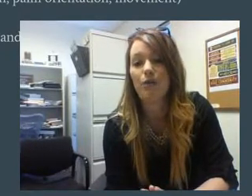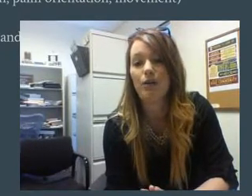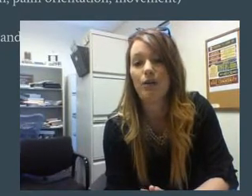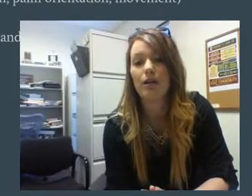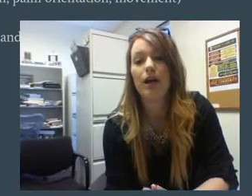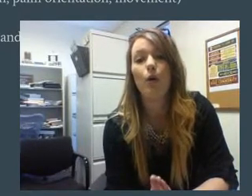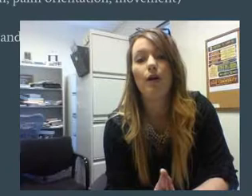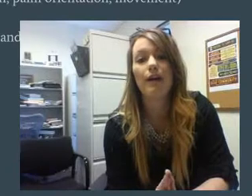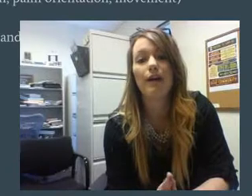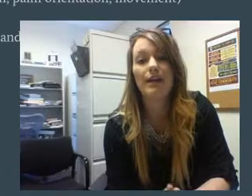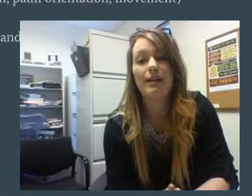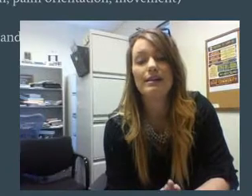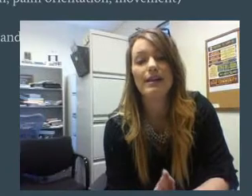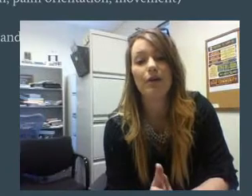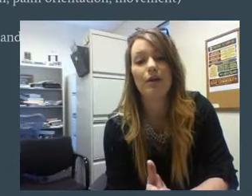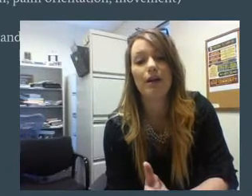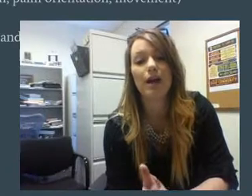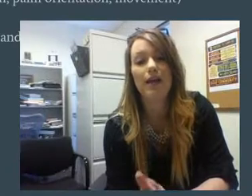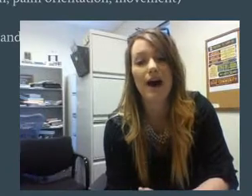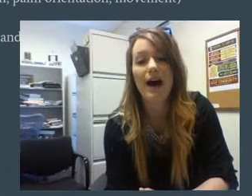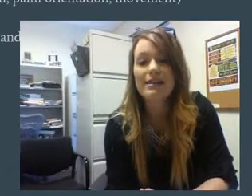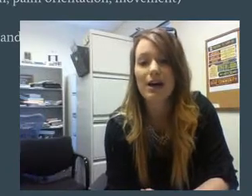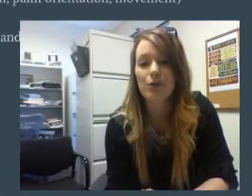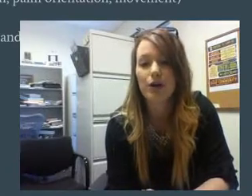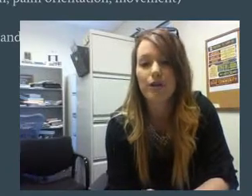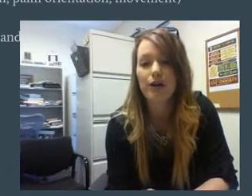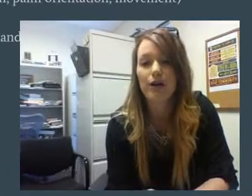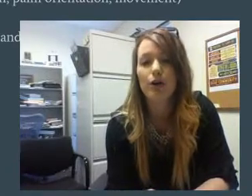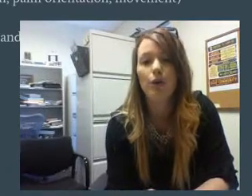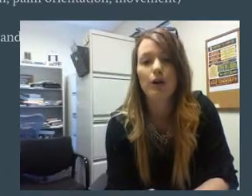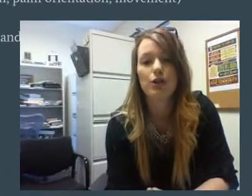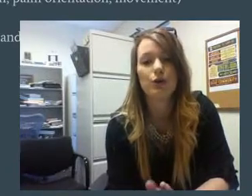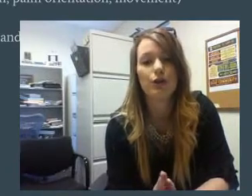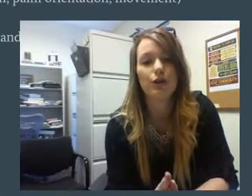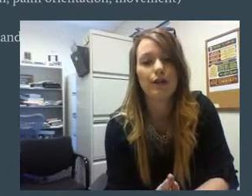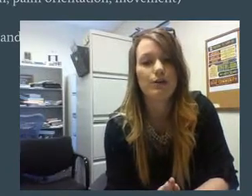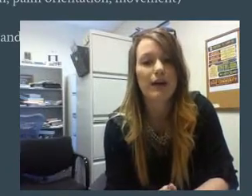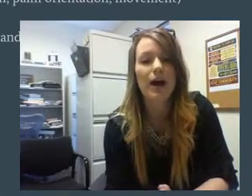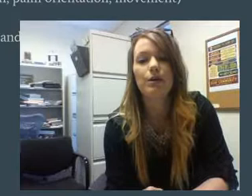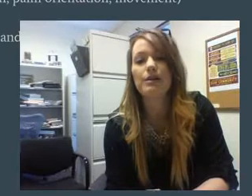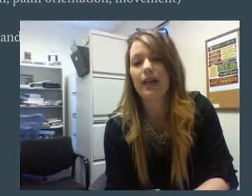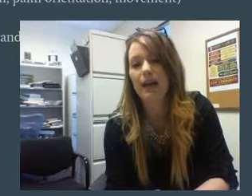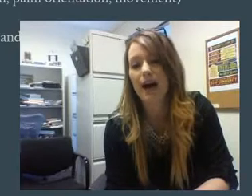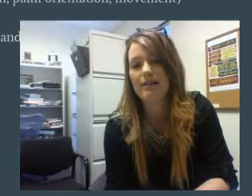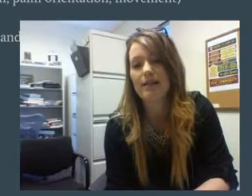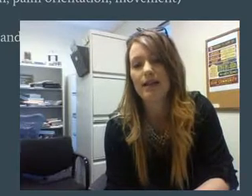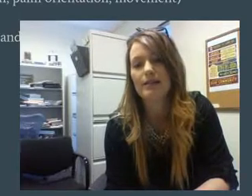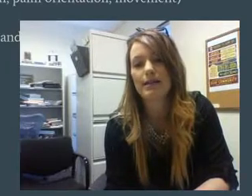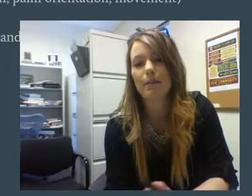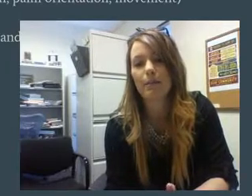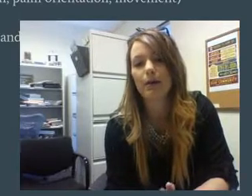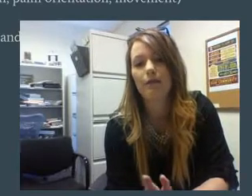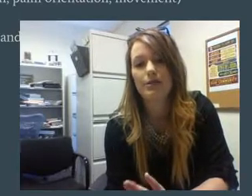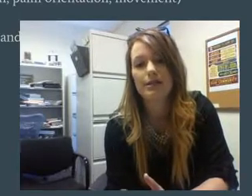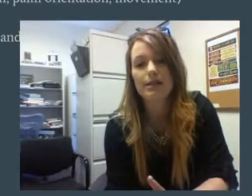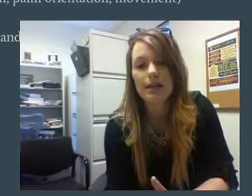sound or the i sound and the i sound are different. We also learn that there's vowels and consonants.